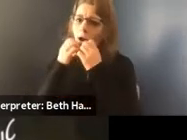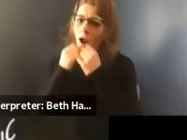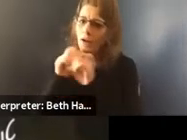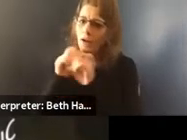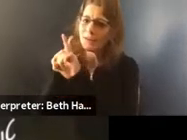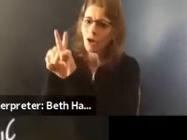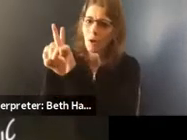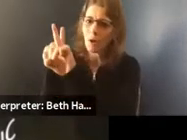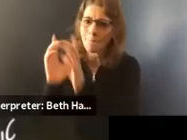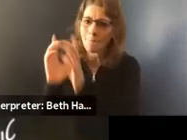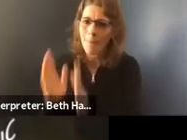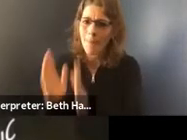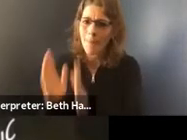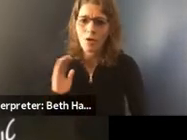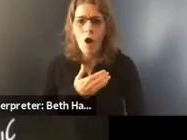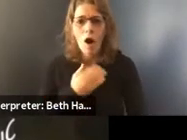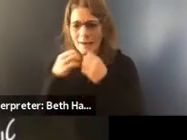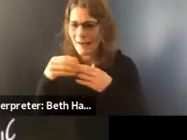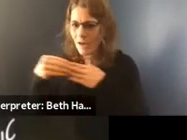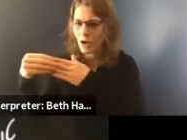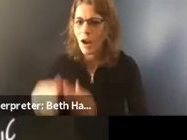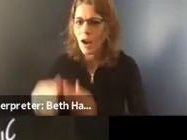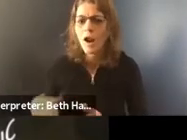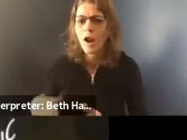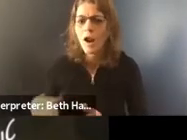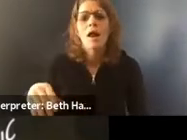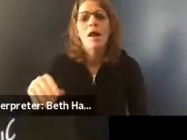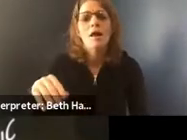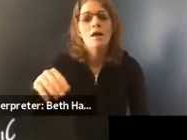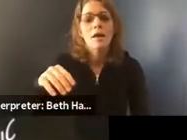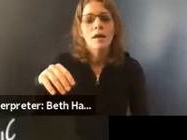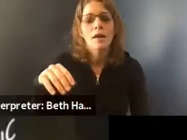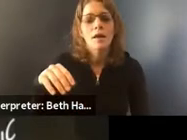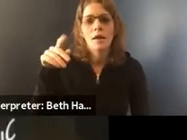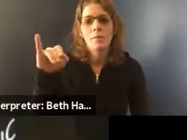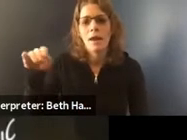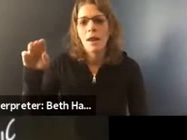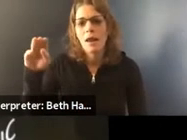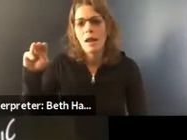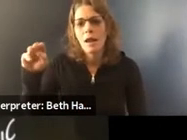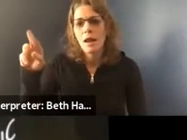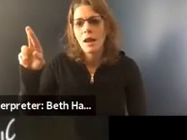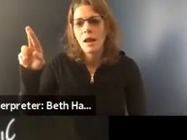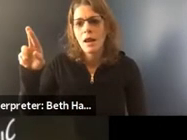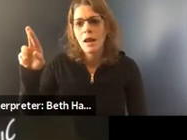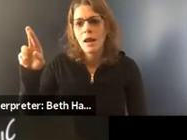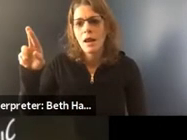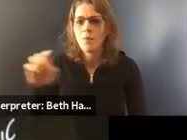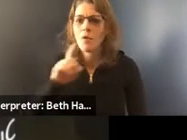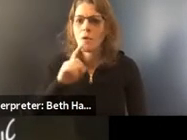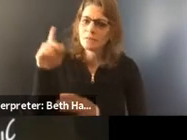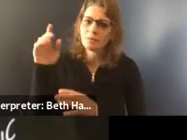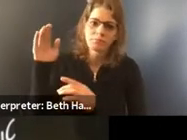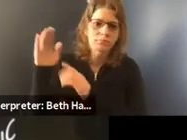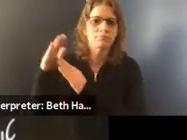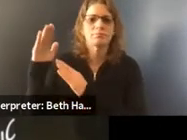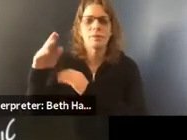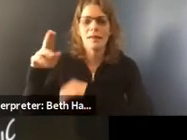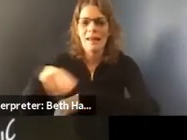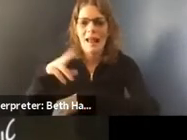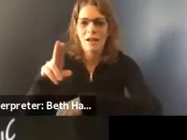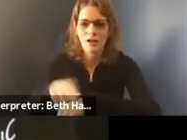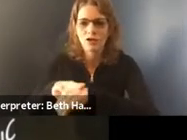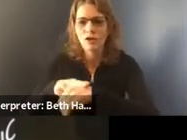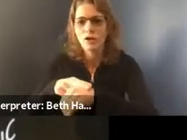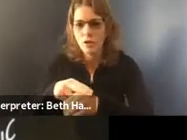guide. Patricia Moore is an internationally renowned gerontologist and designer. She serves as a